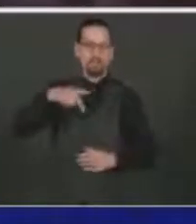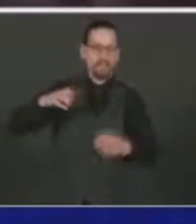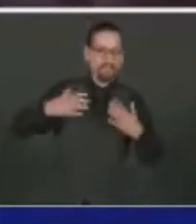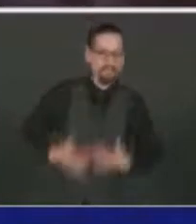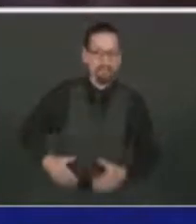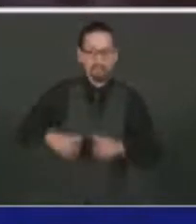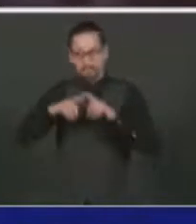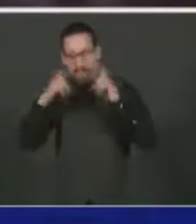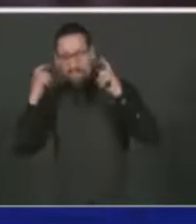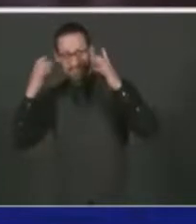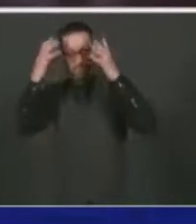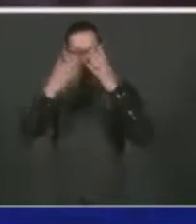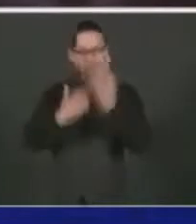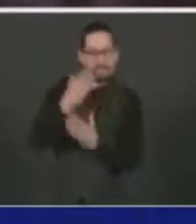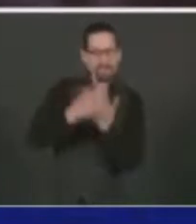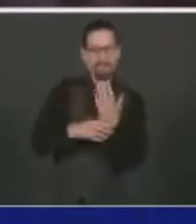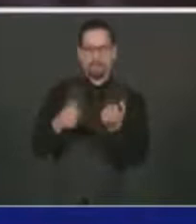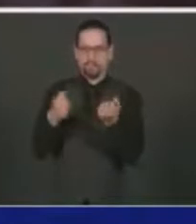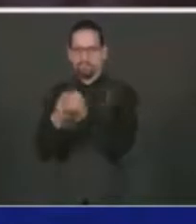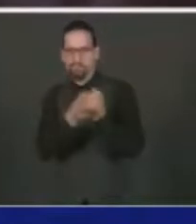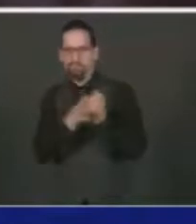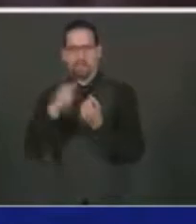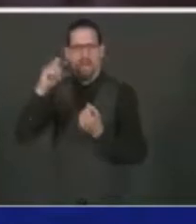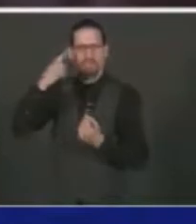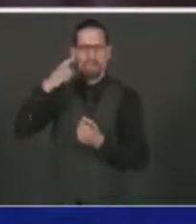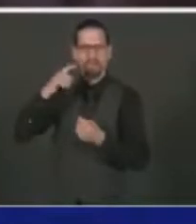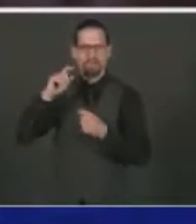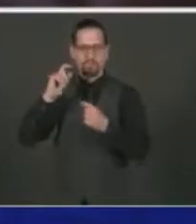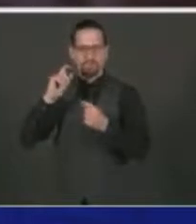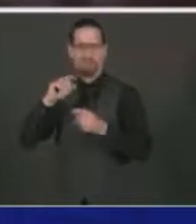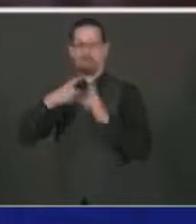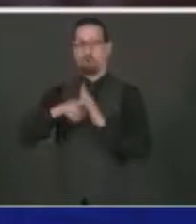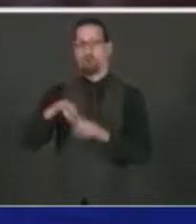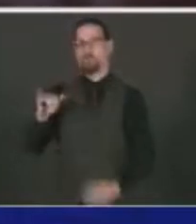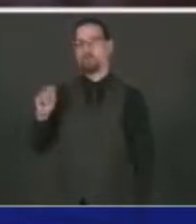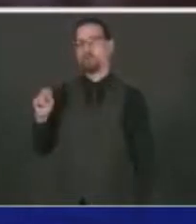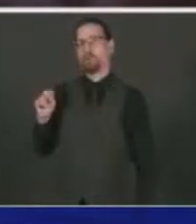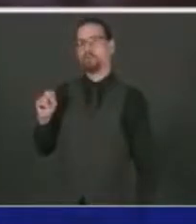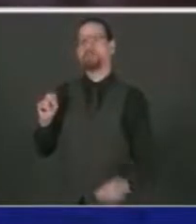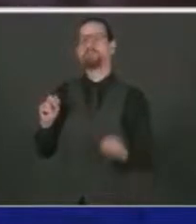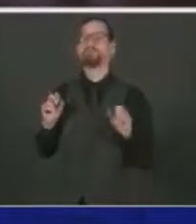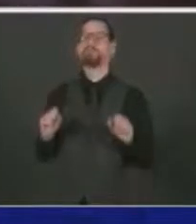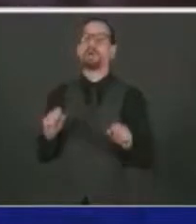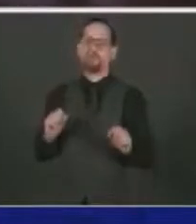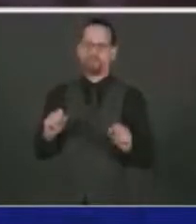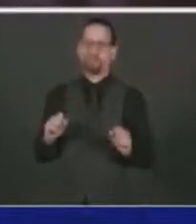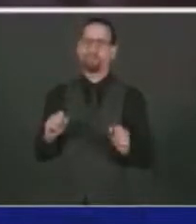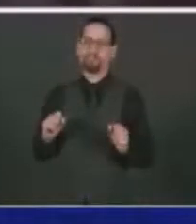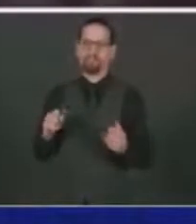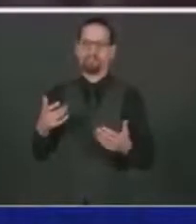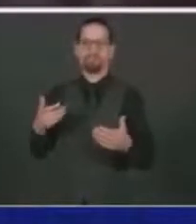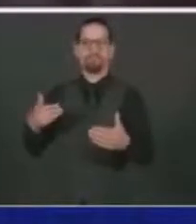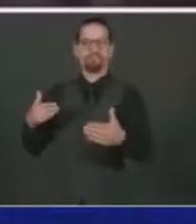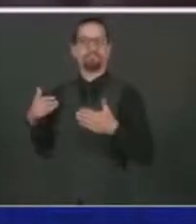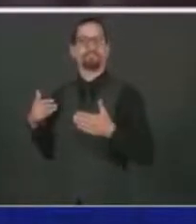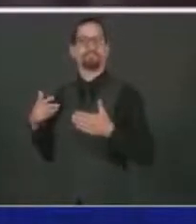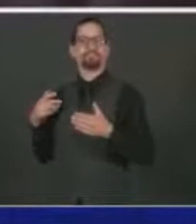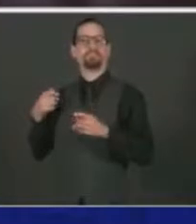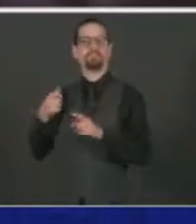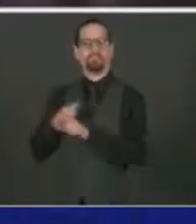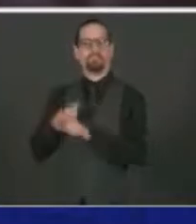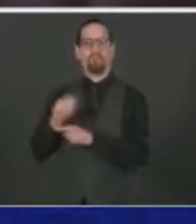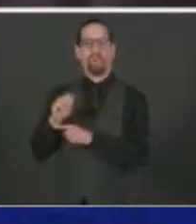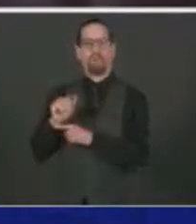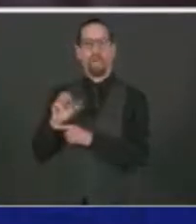governors, logistics, it is quite possible that by the time March and April rolled around, we would have